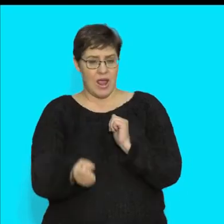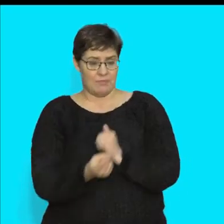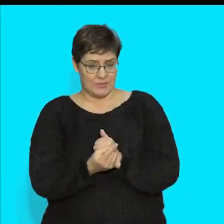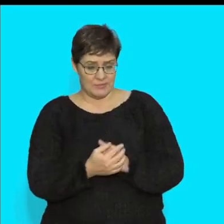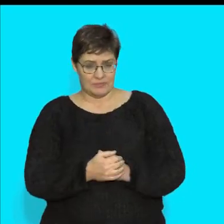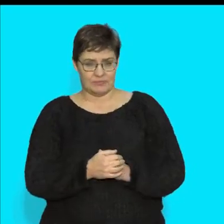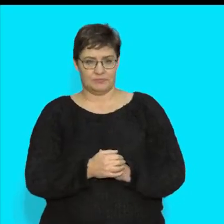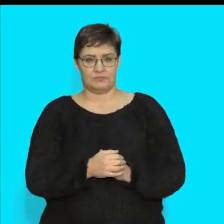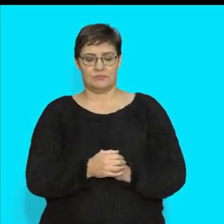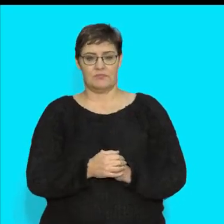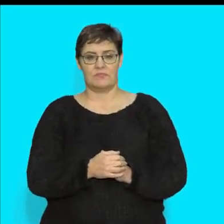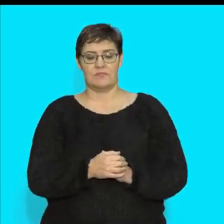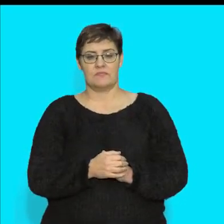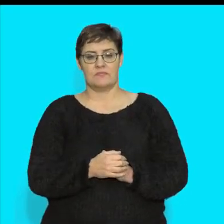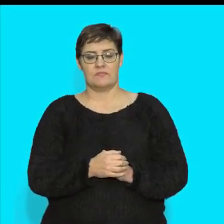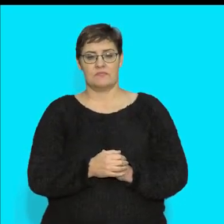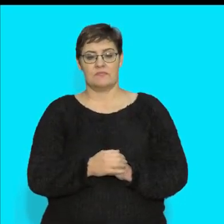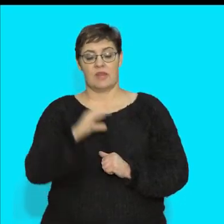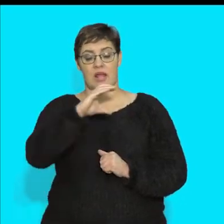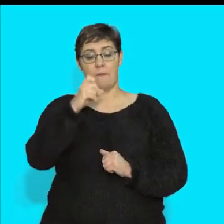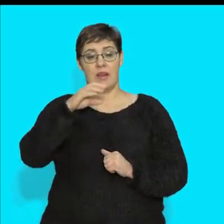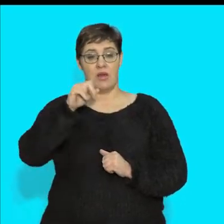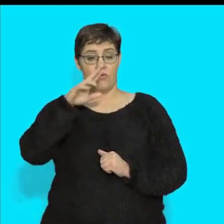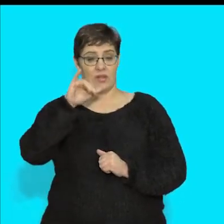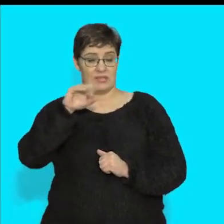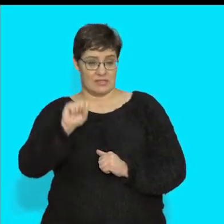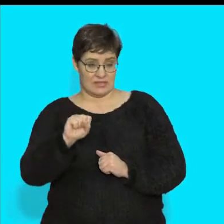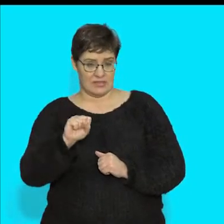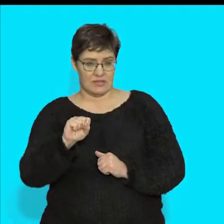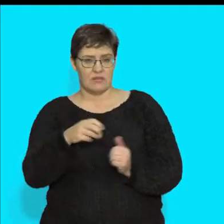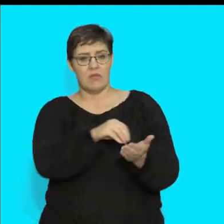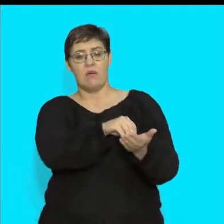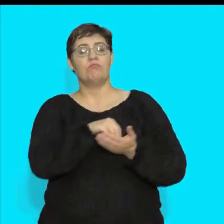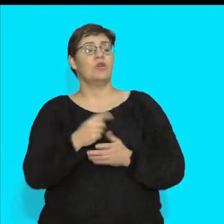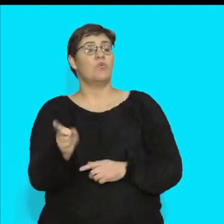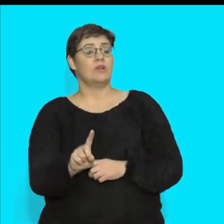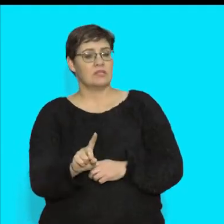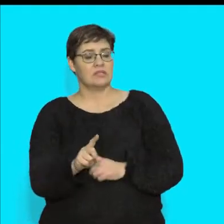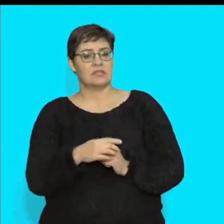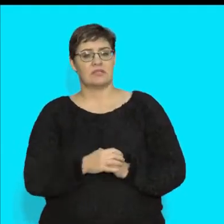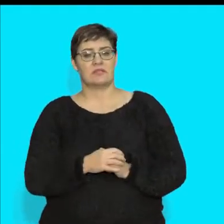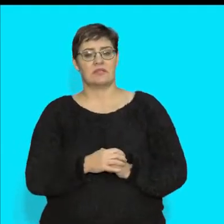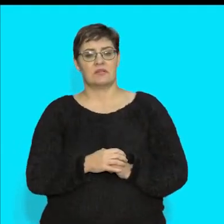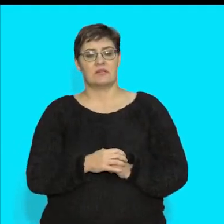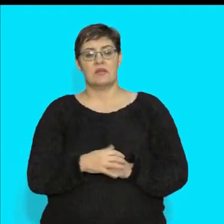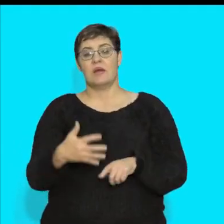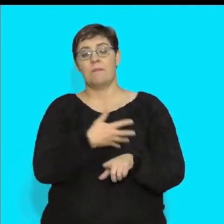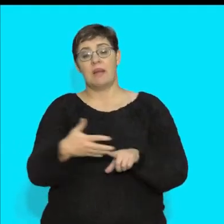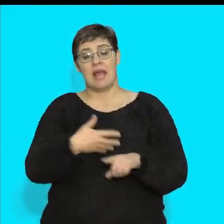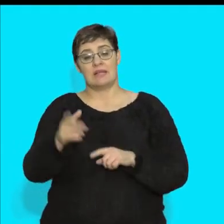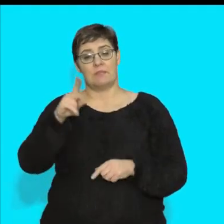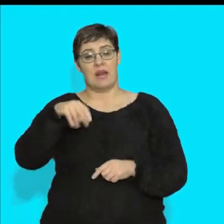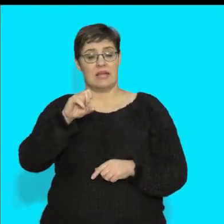following. The capillaries bring in this concept called blood